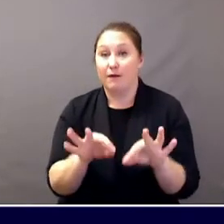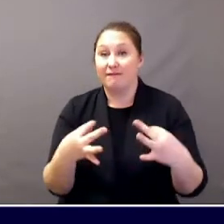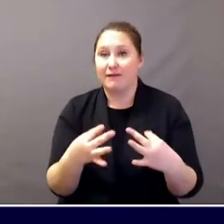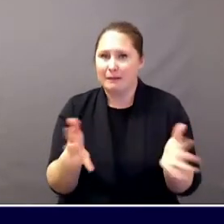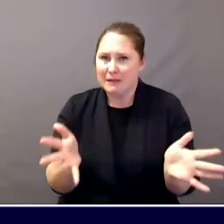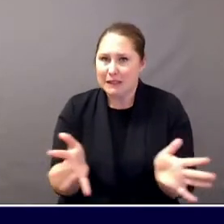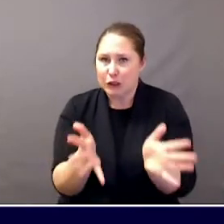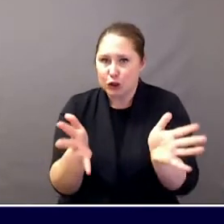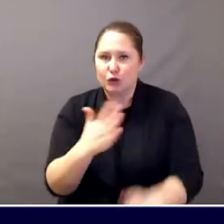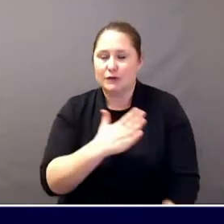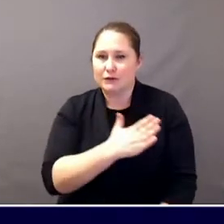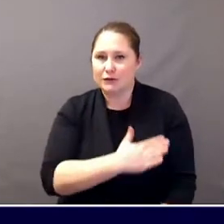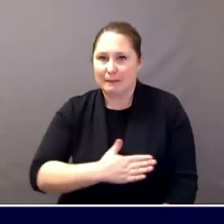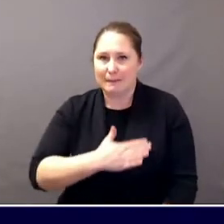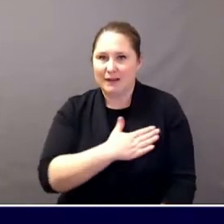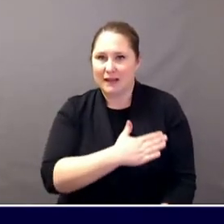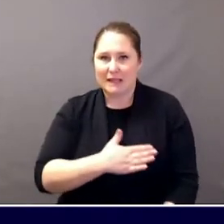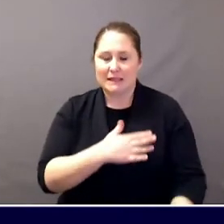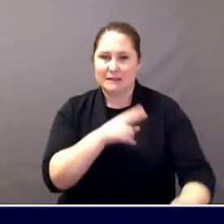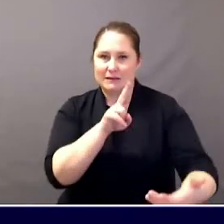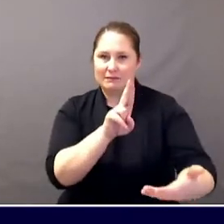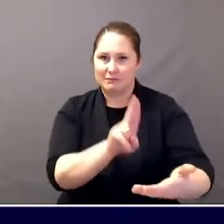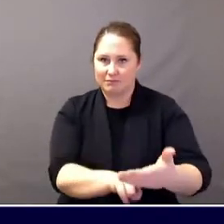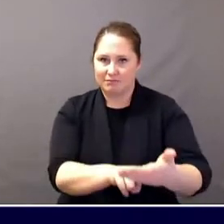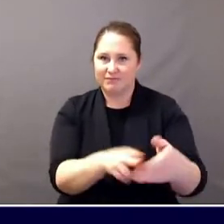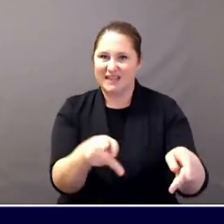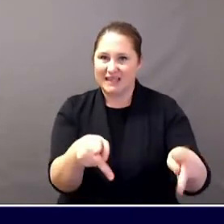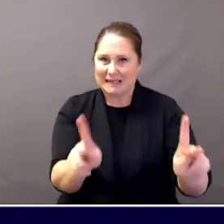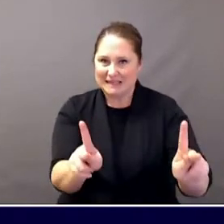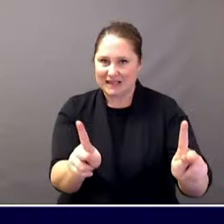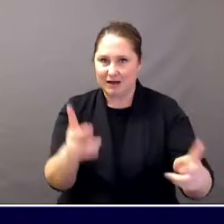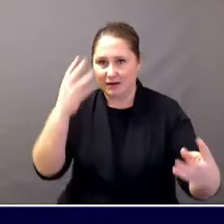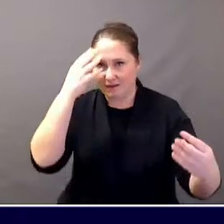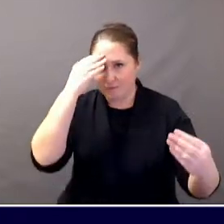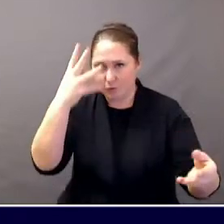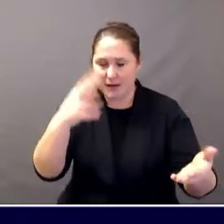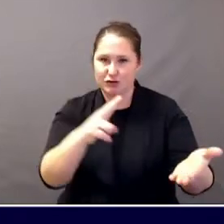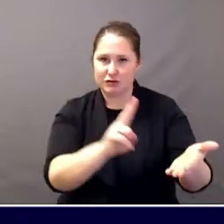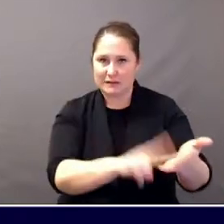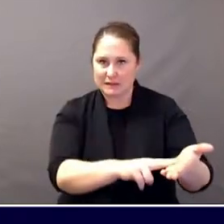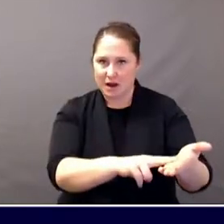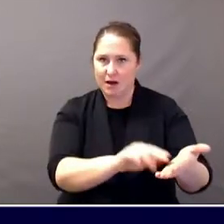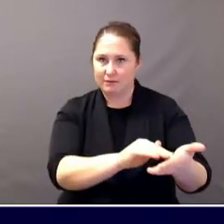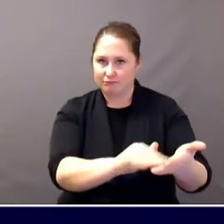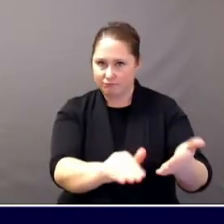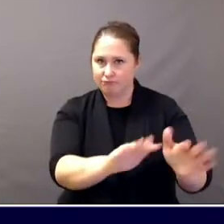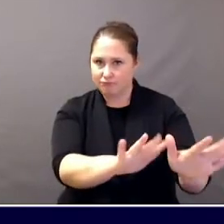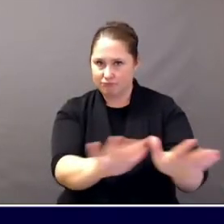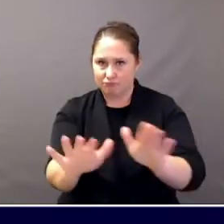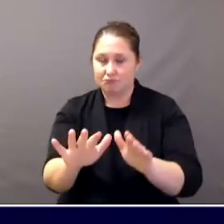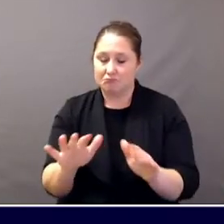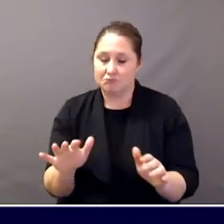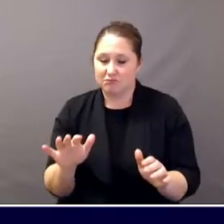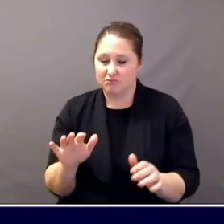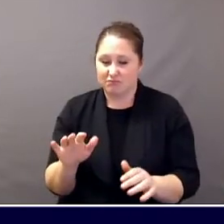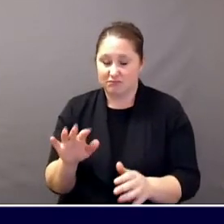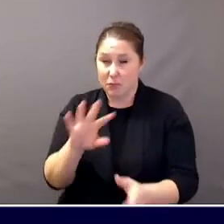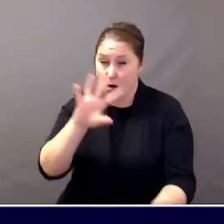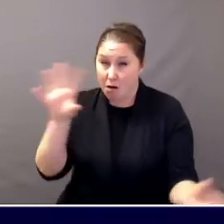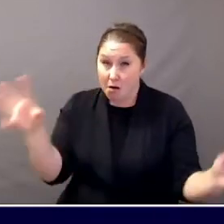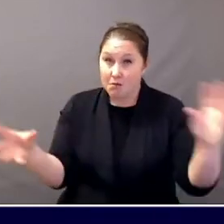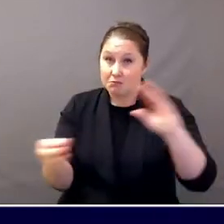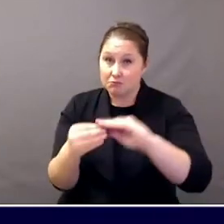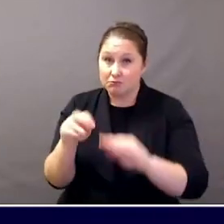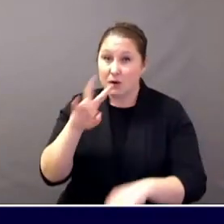forms reviewed and signed whenever appropriate. But so that's a higher number than the actual number who will ultimately be vaccinated under